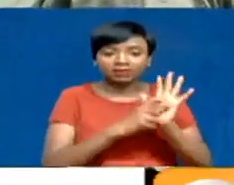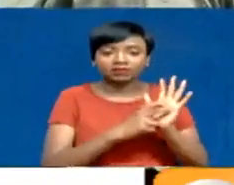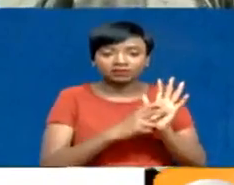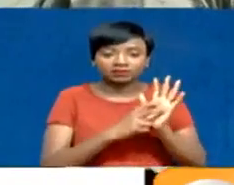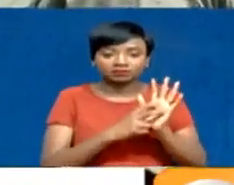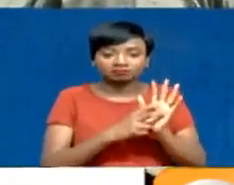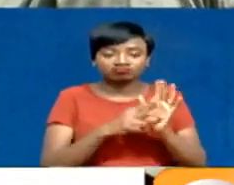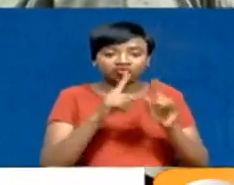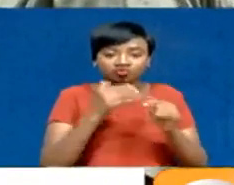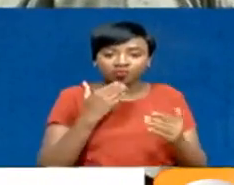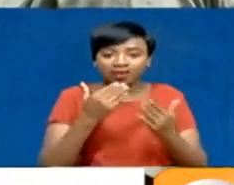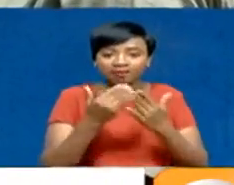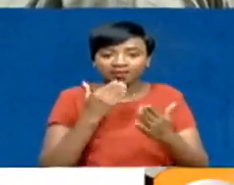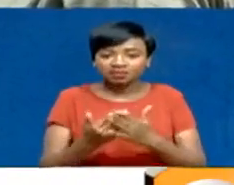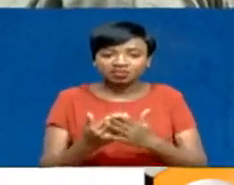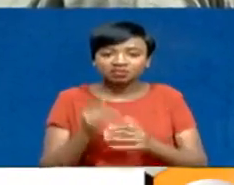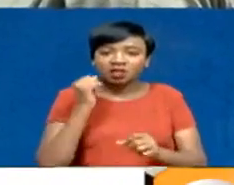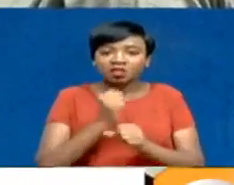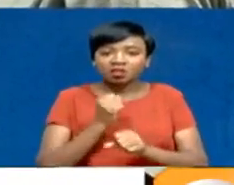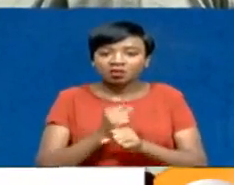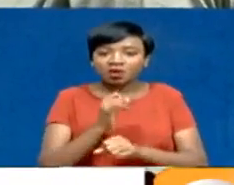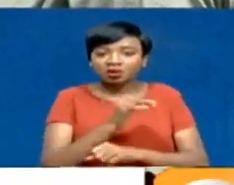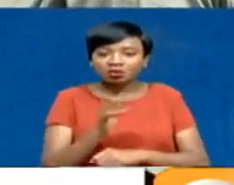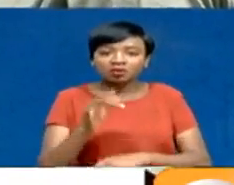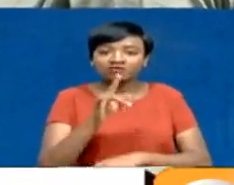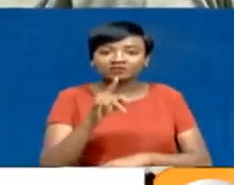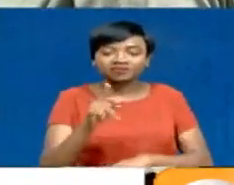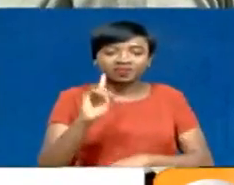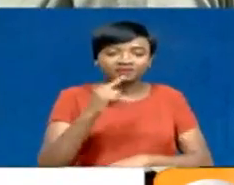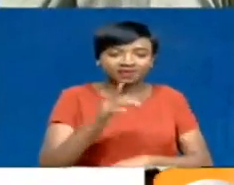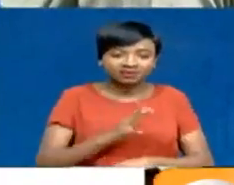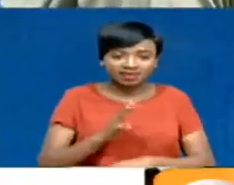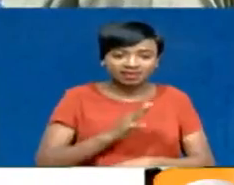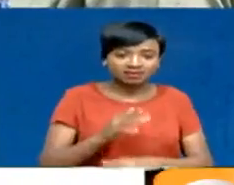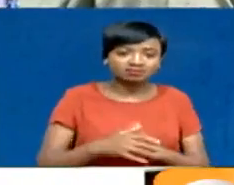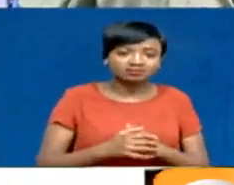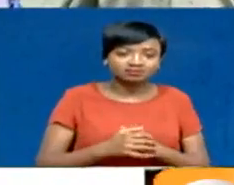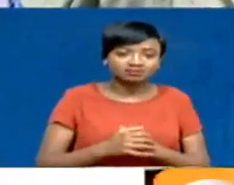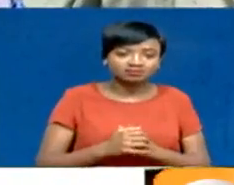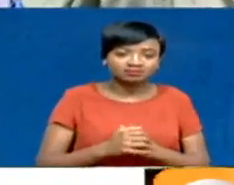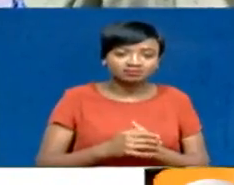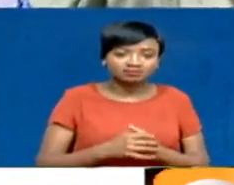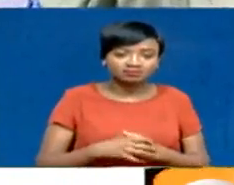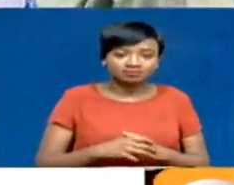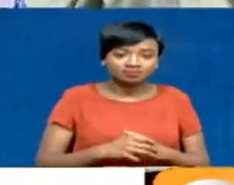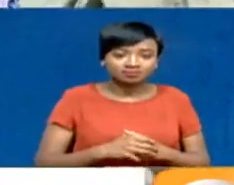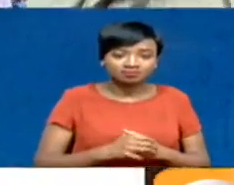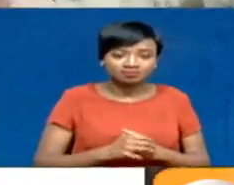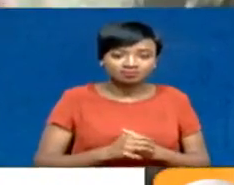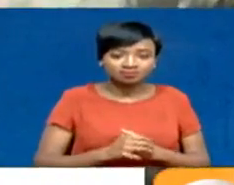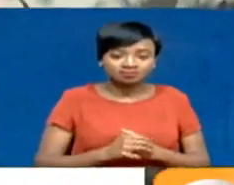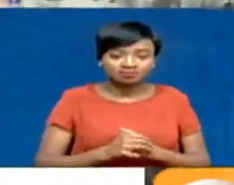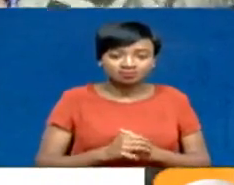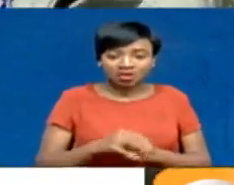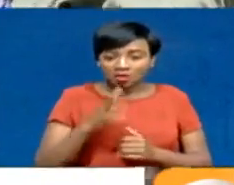in appreciation of the work of the First Lady as far as the health sector is concerned. She